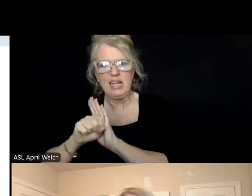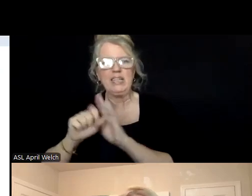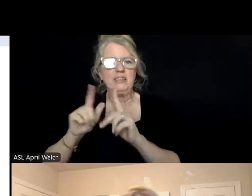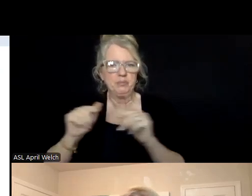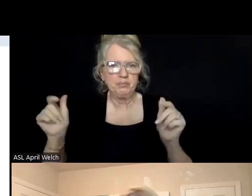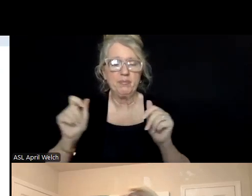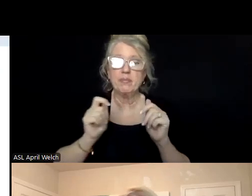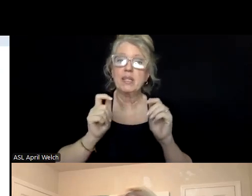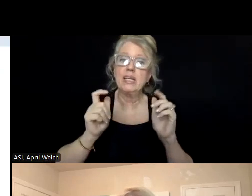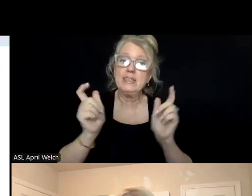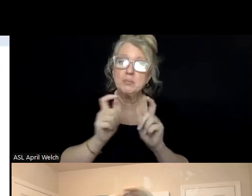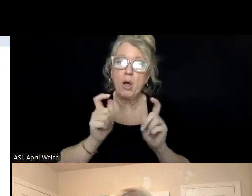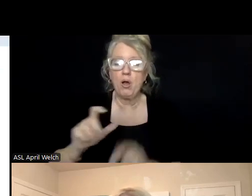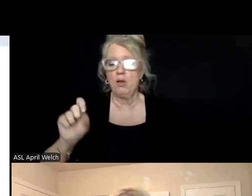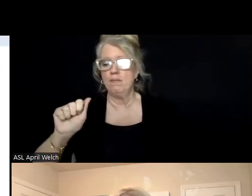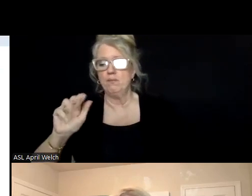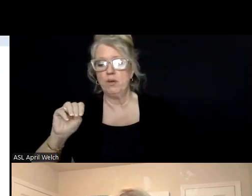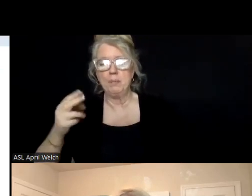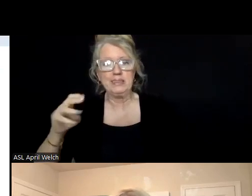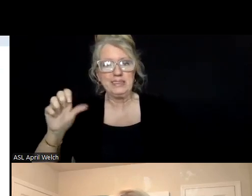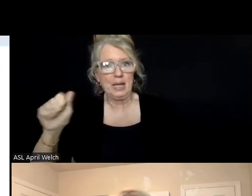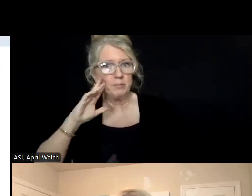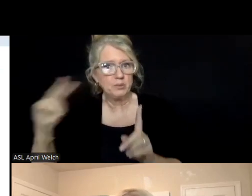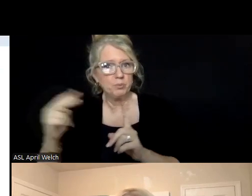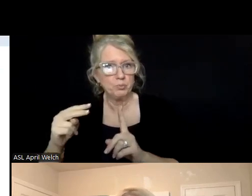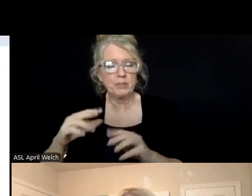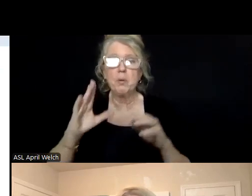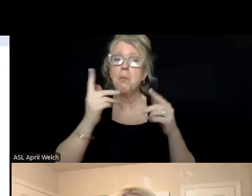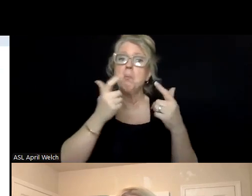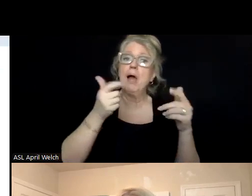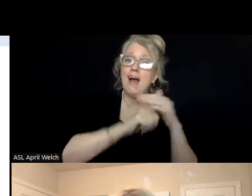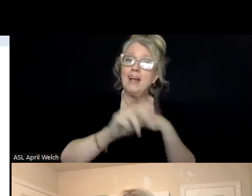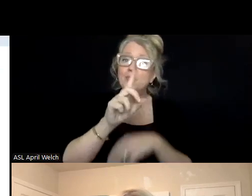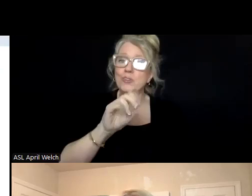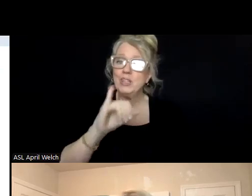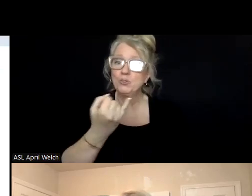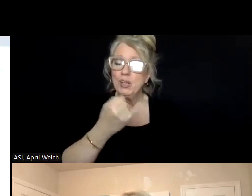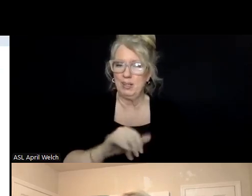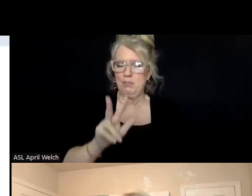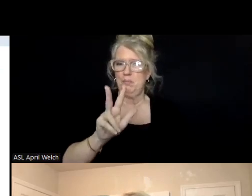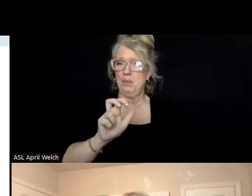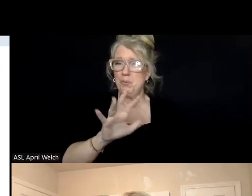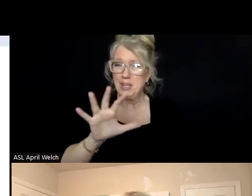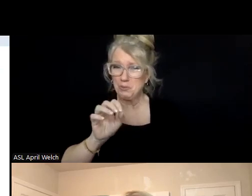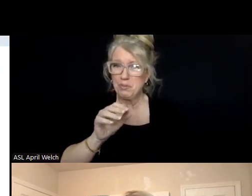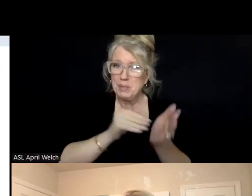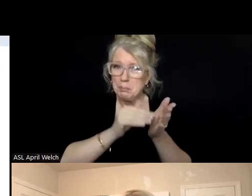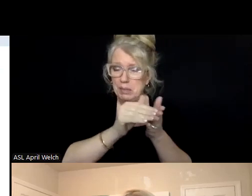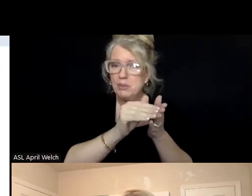It's small by SAMHSA standards, but it's really big in the DOJ world, about $350 million